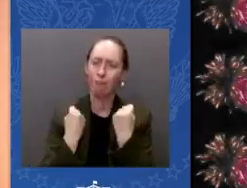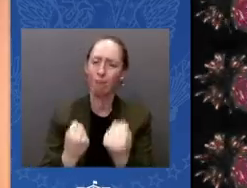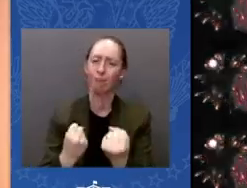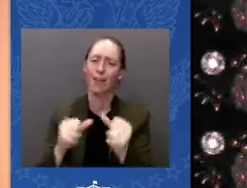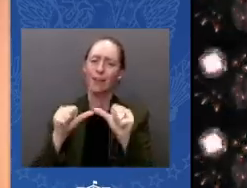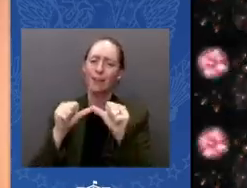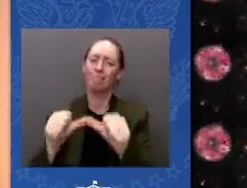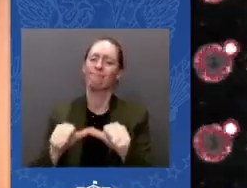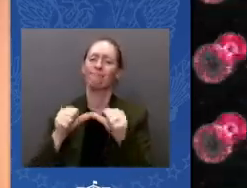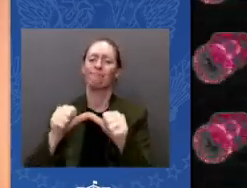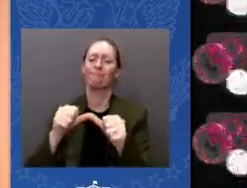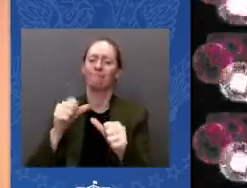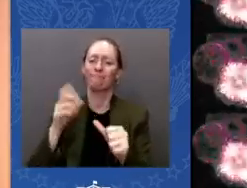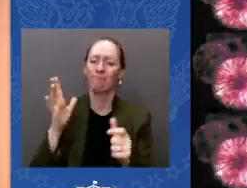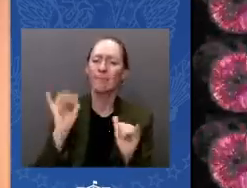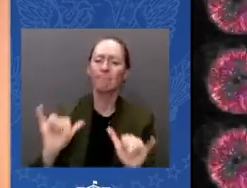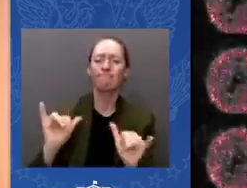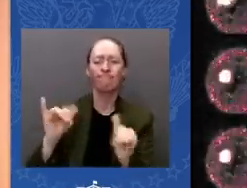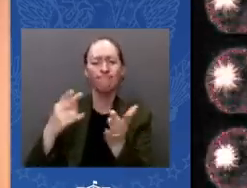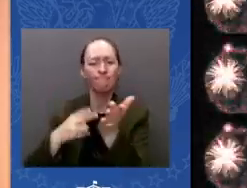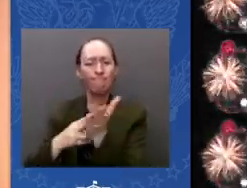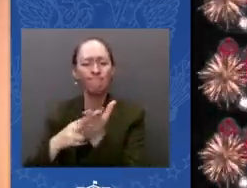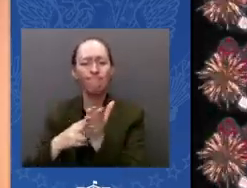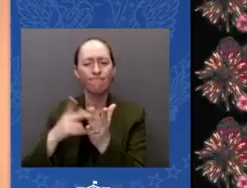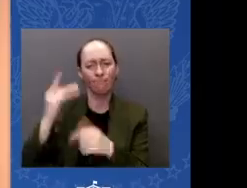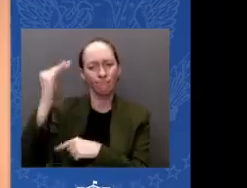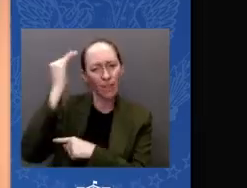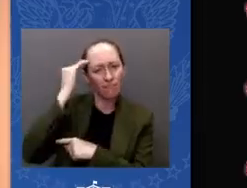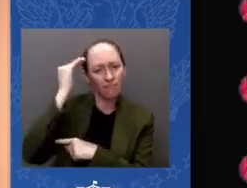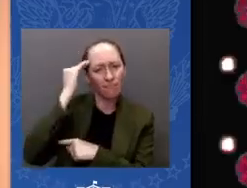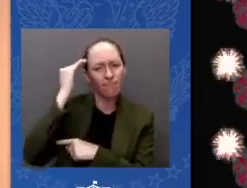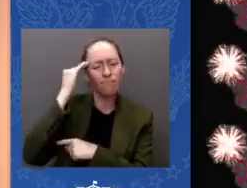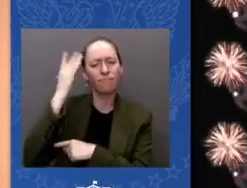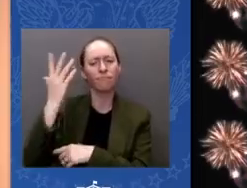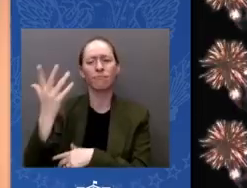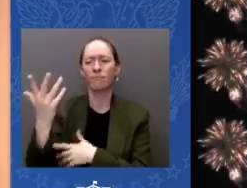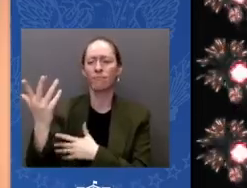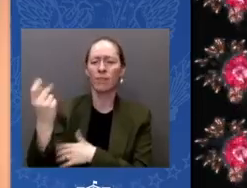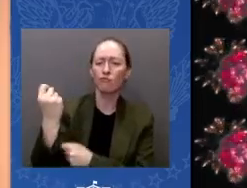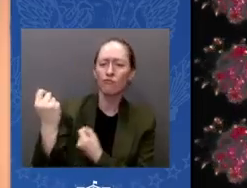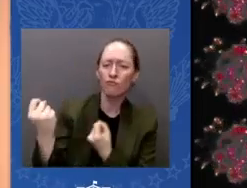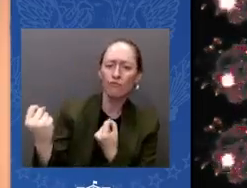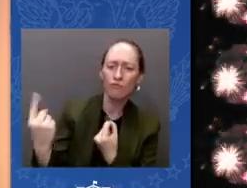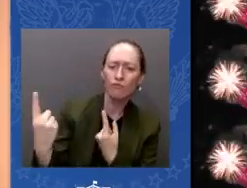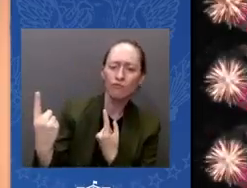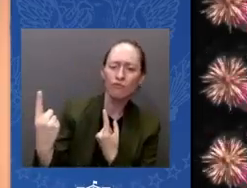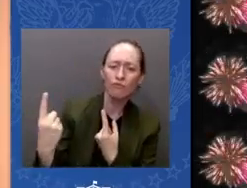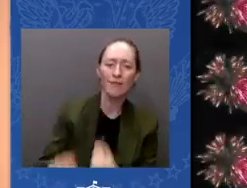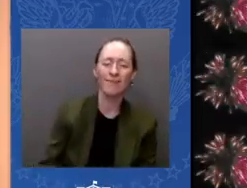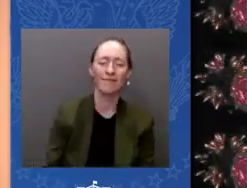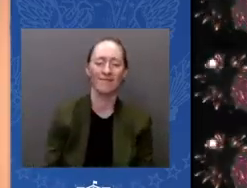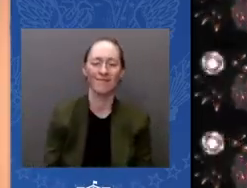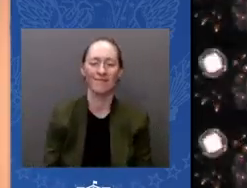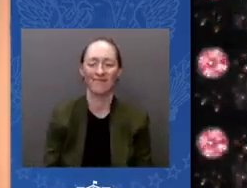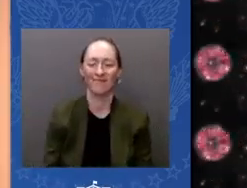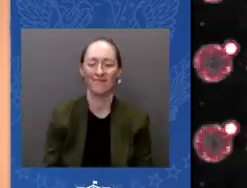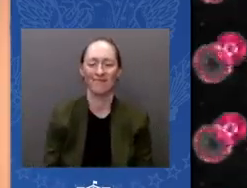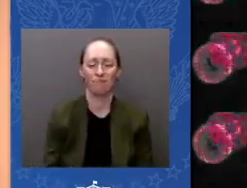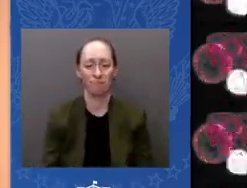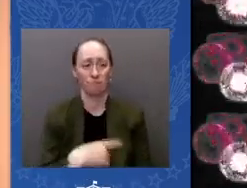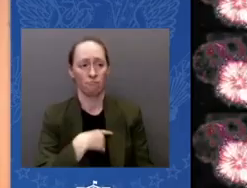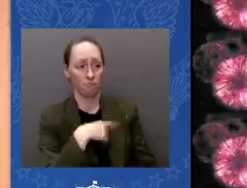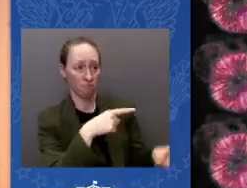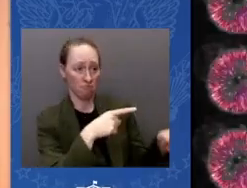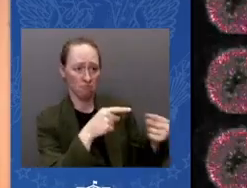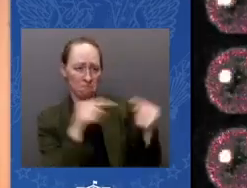to see each other not as enemies, but as fellow Americans. You know, that's all of you. That's the incredible